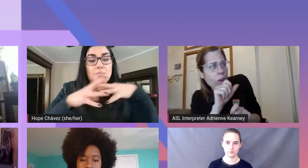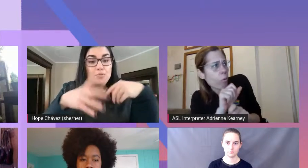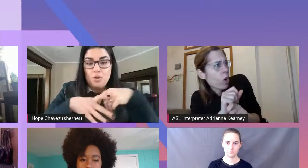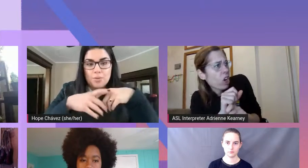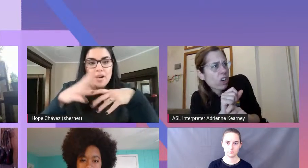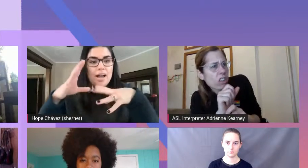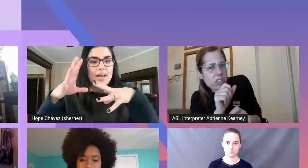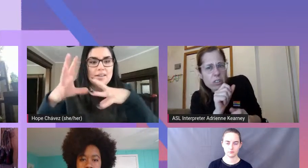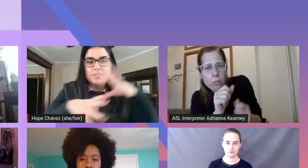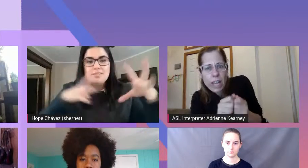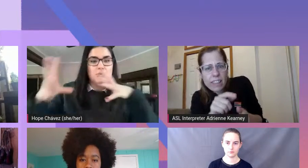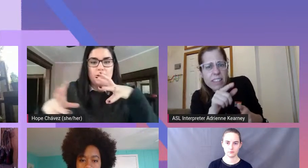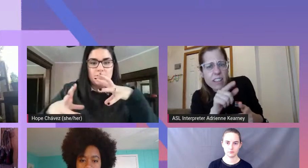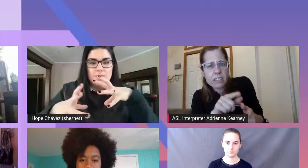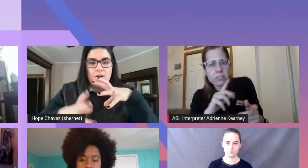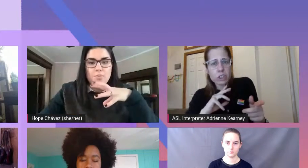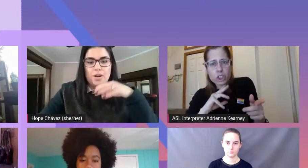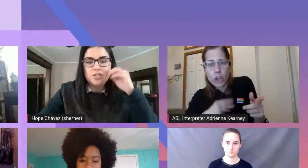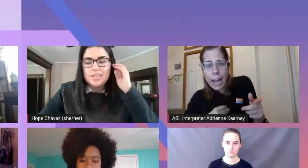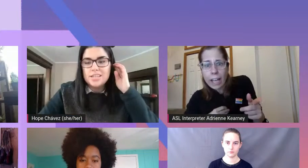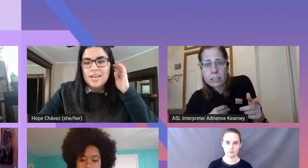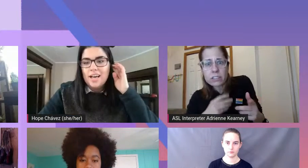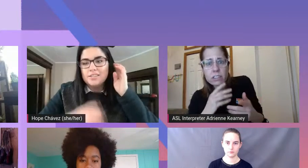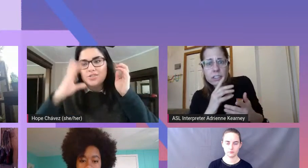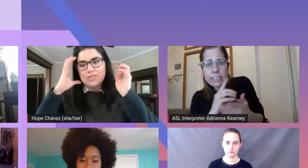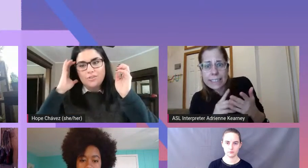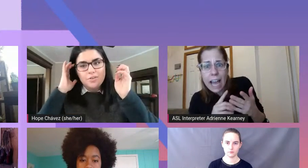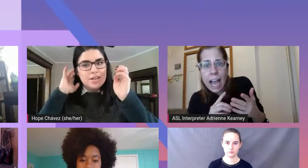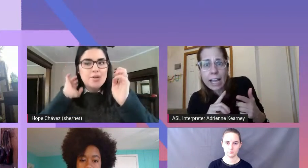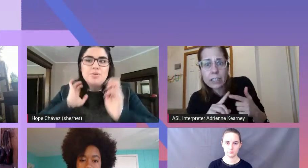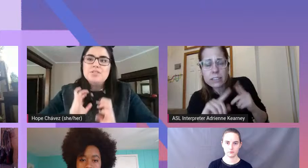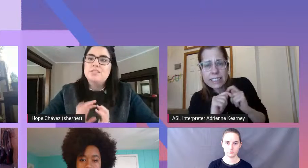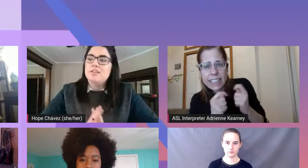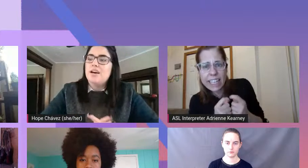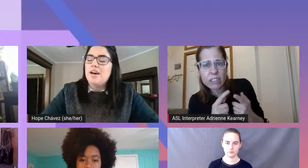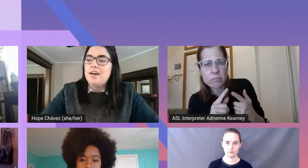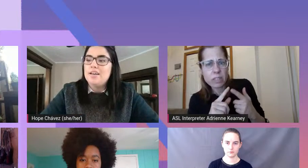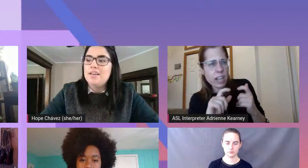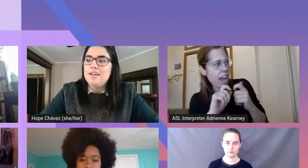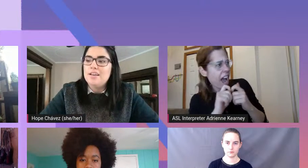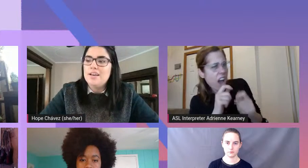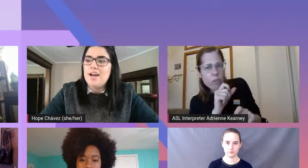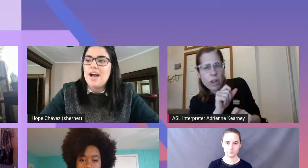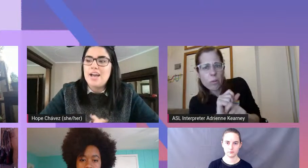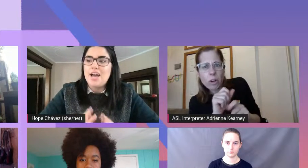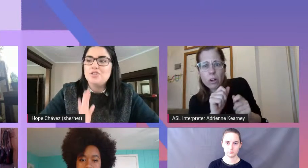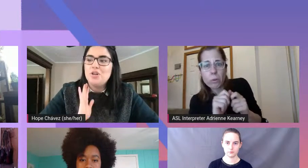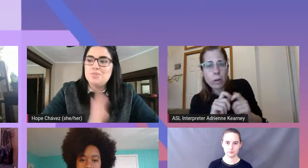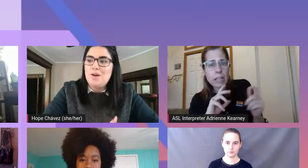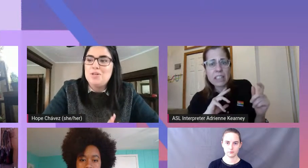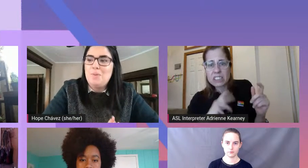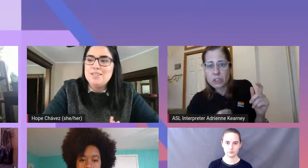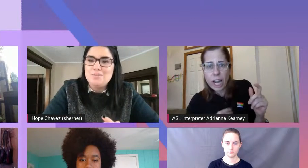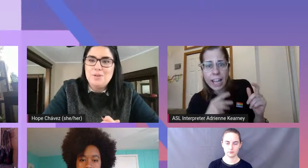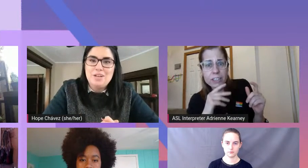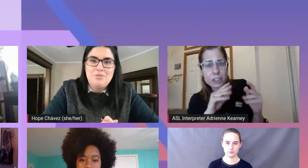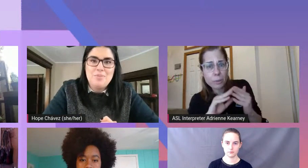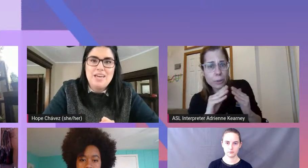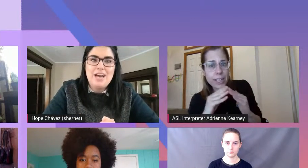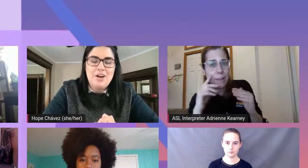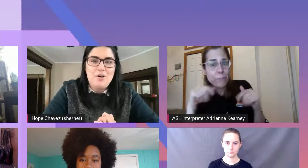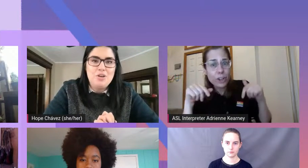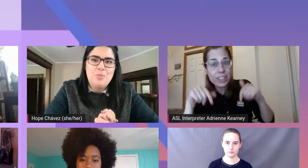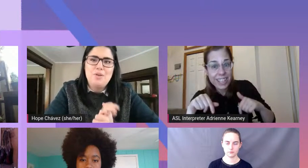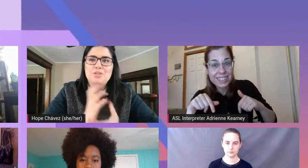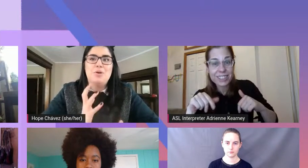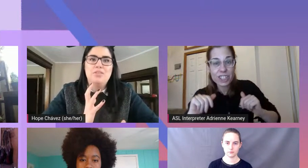and performer and creative team on the project. And so it was, I took it as my responsibility from